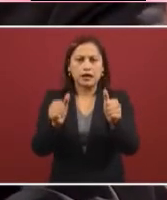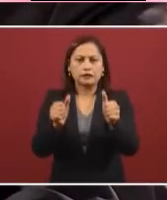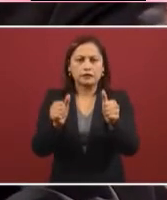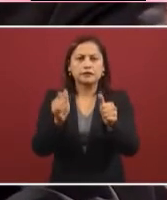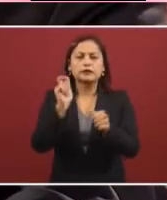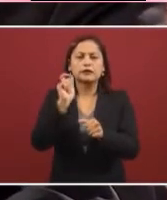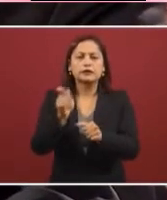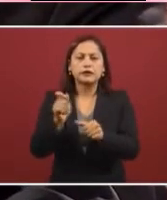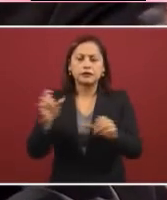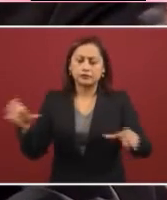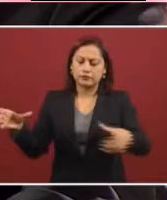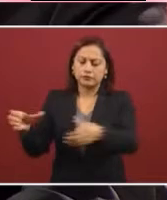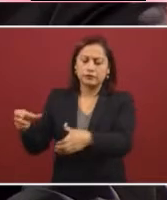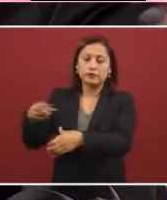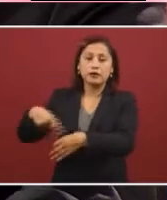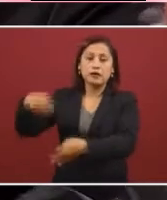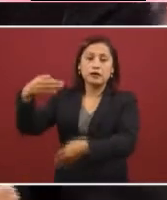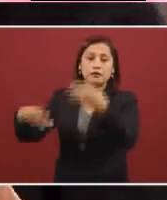consignment.